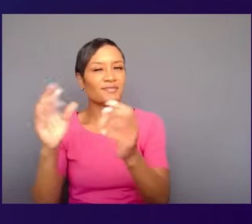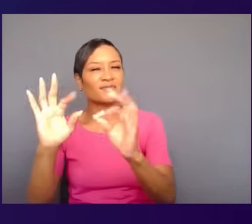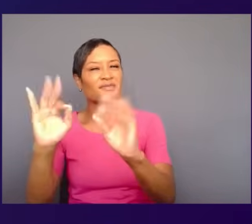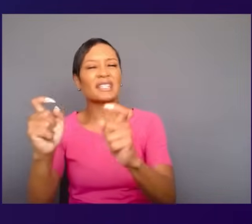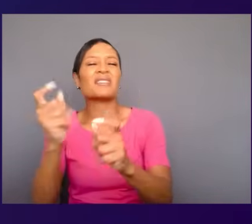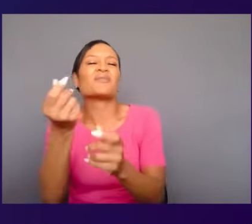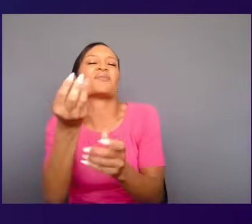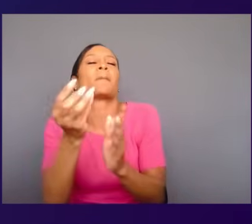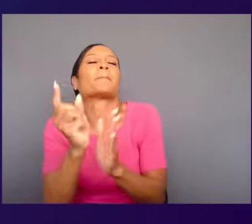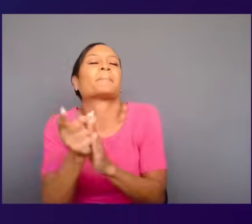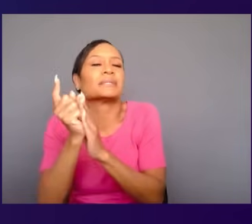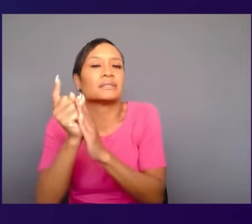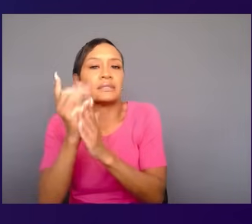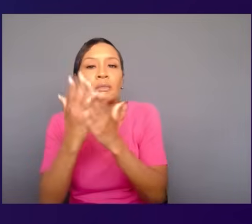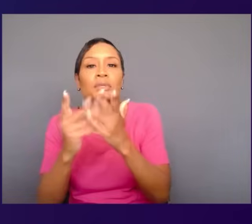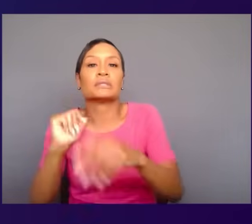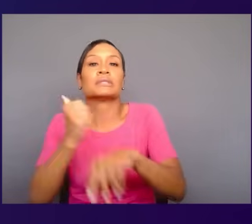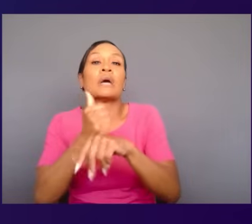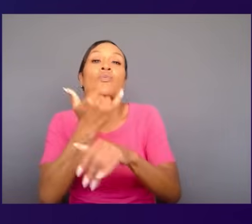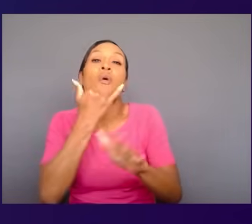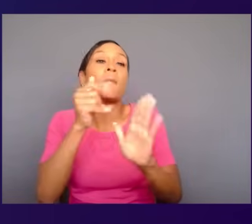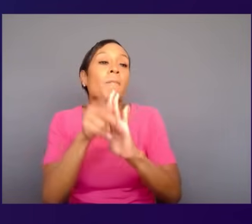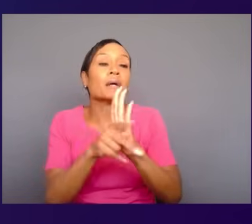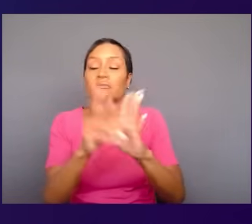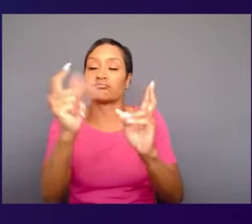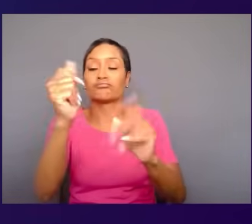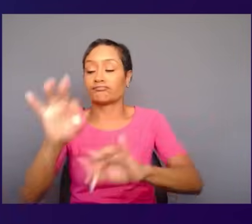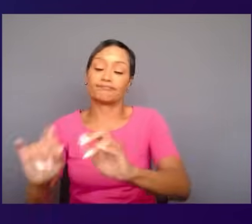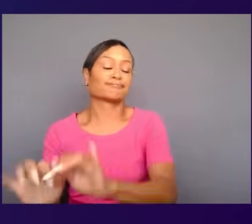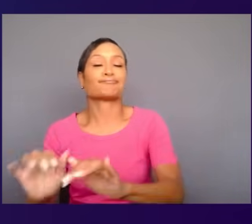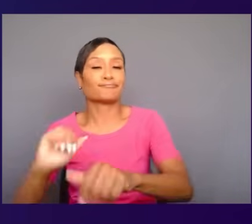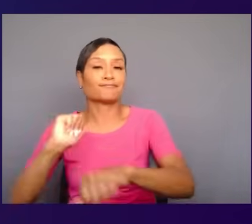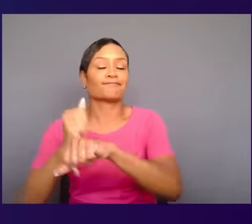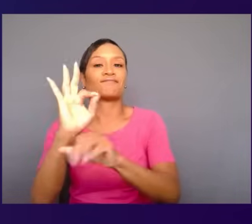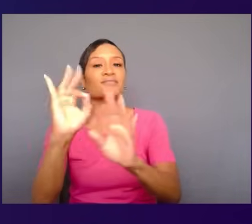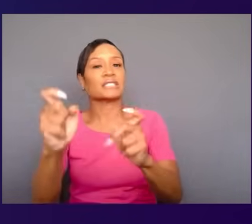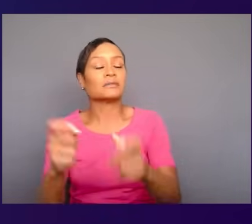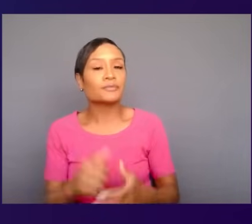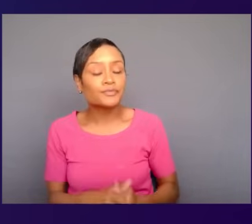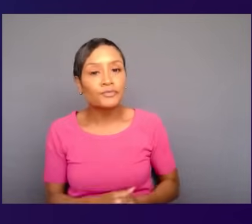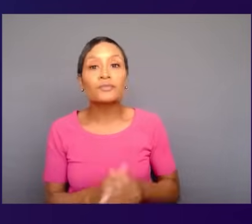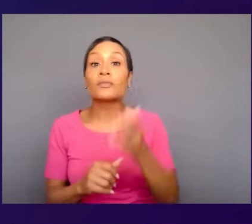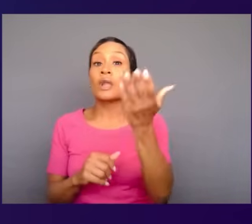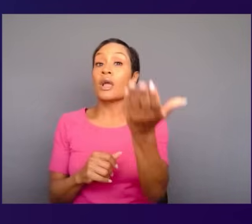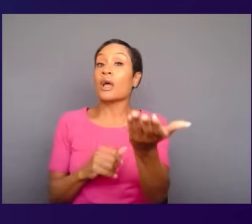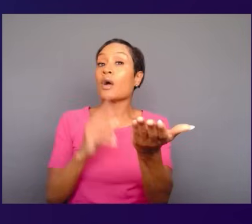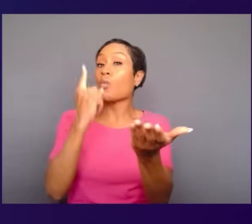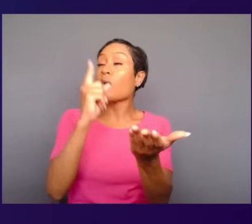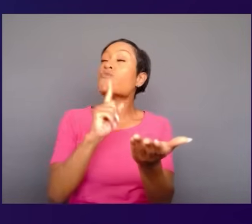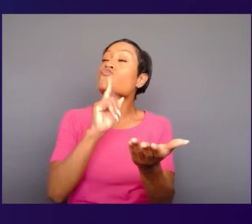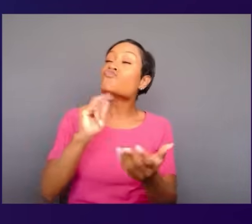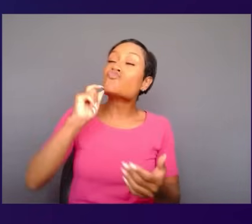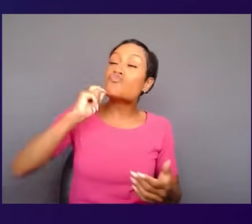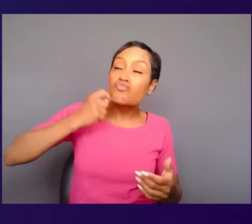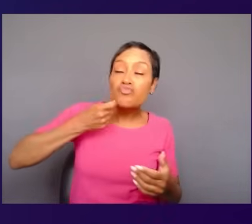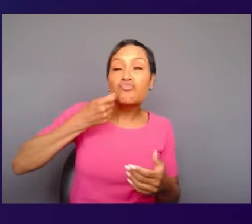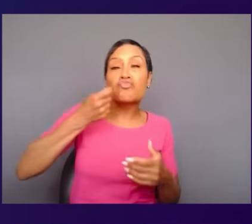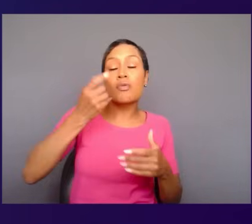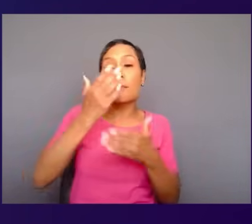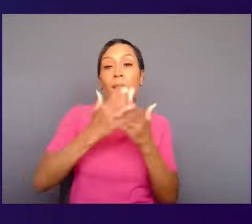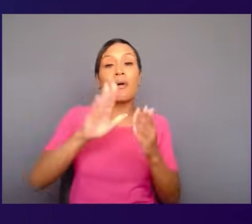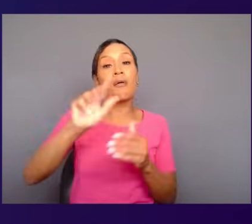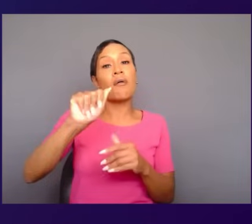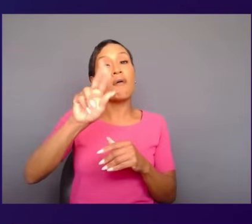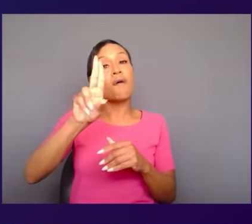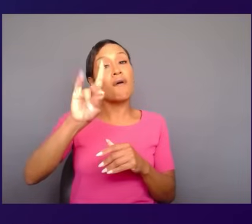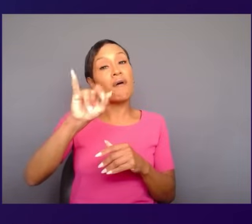minutes of somebody setting the wrong policy. One really cool aspect of audit that I